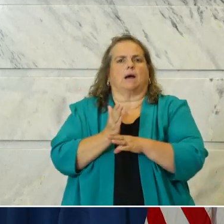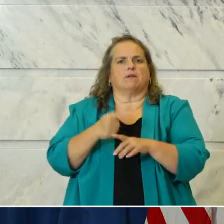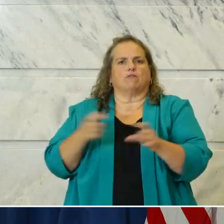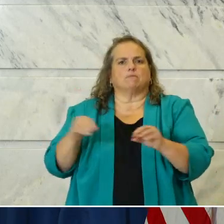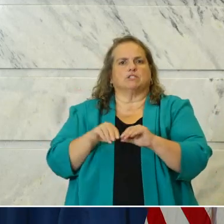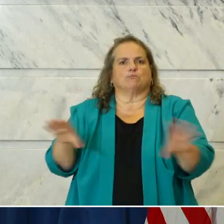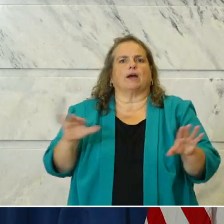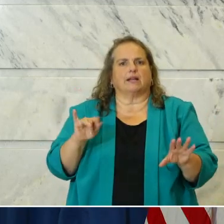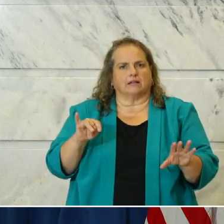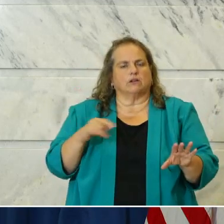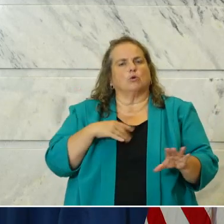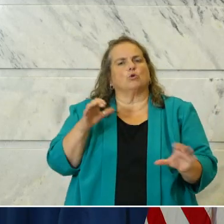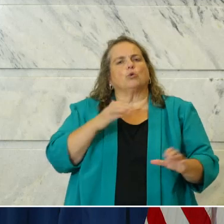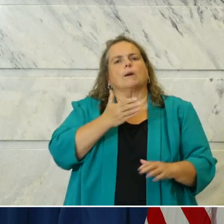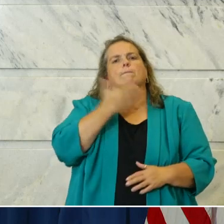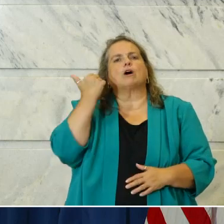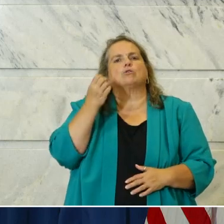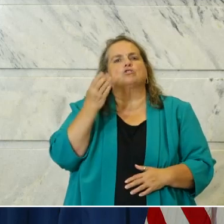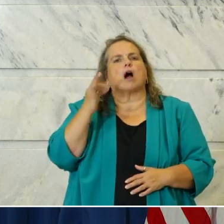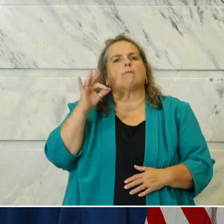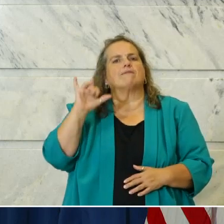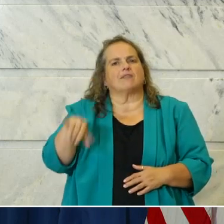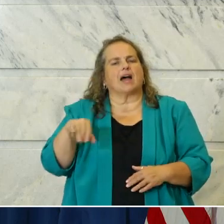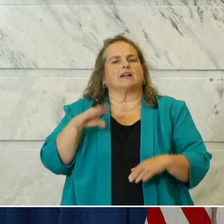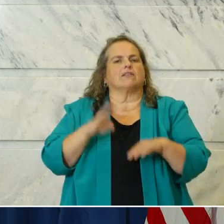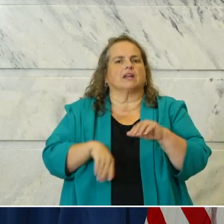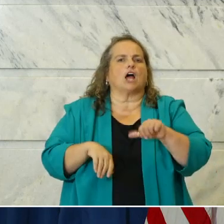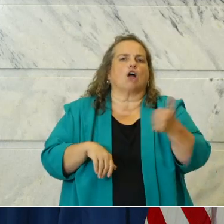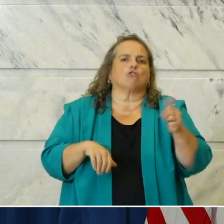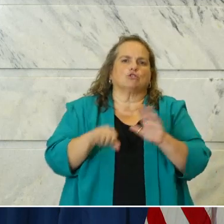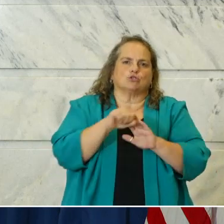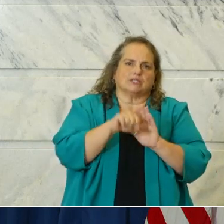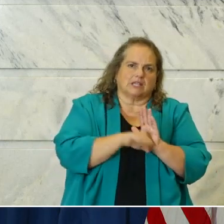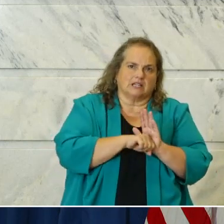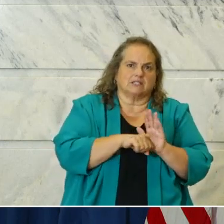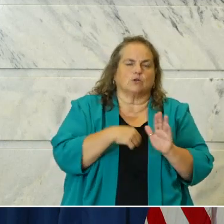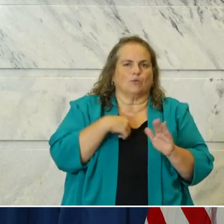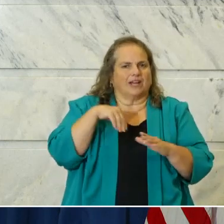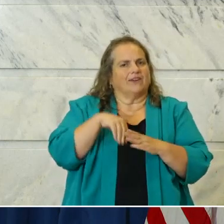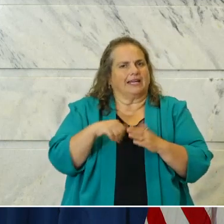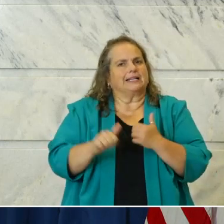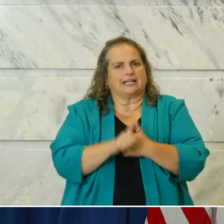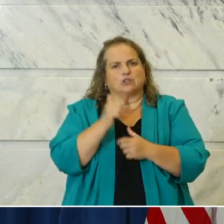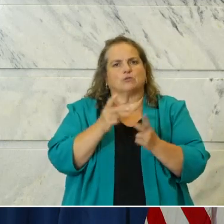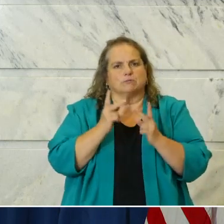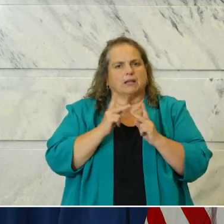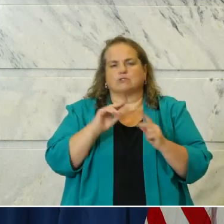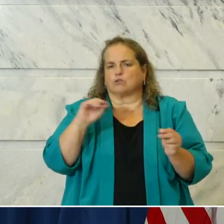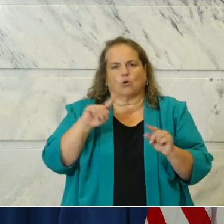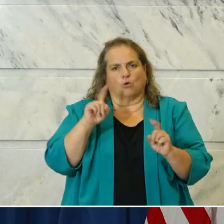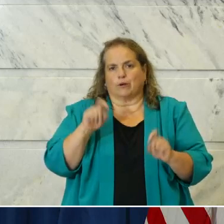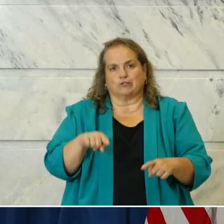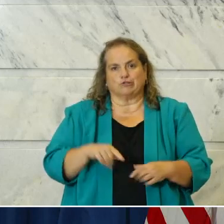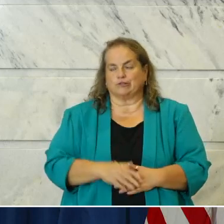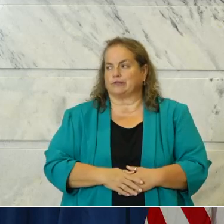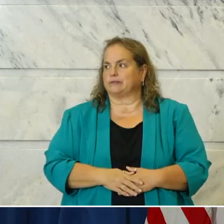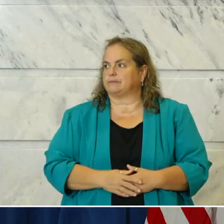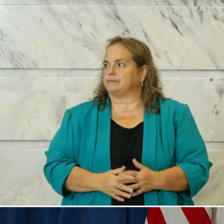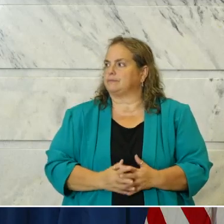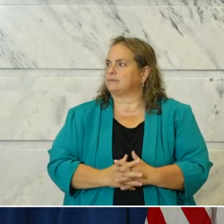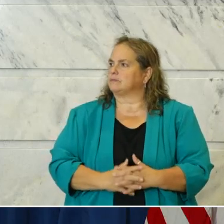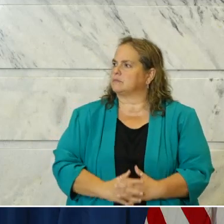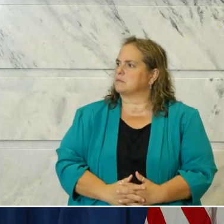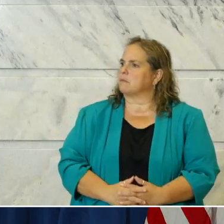job of that than many states, but we're in a dangerous place, no question.